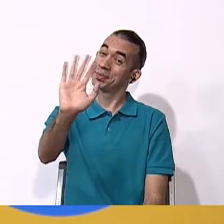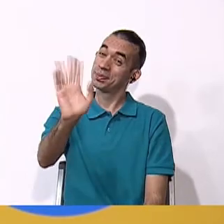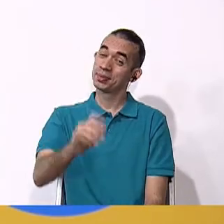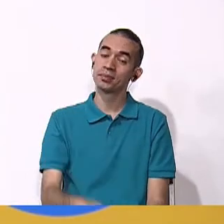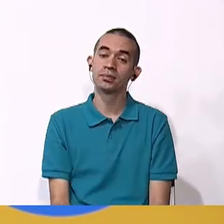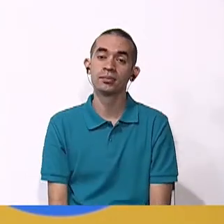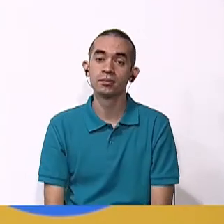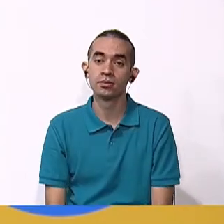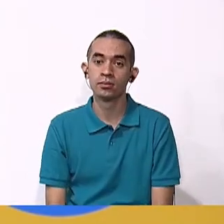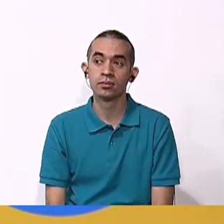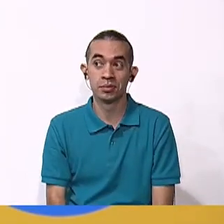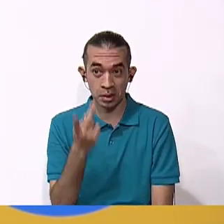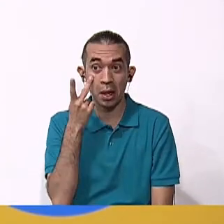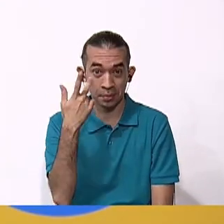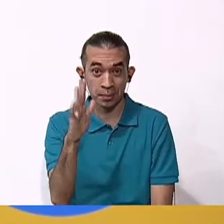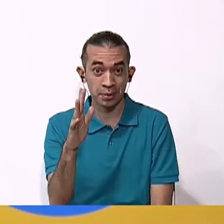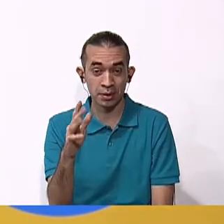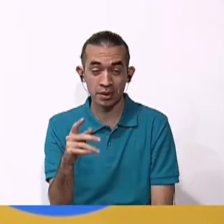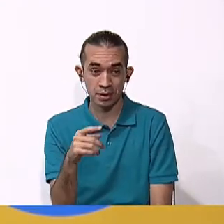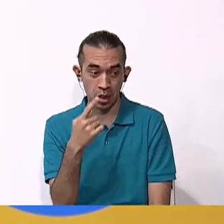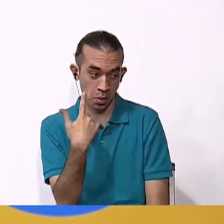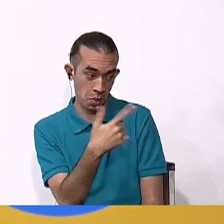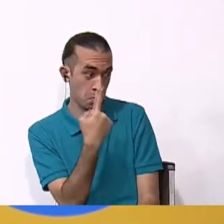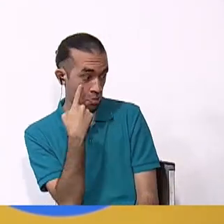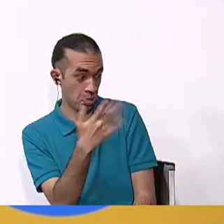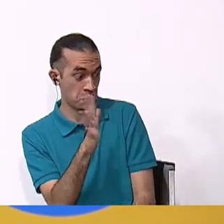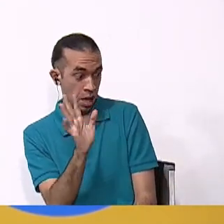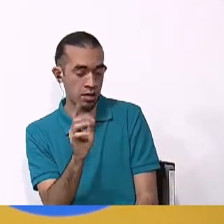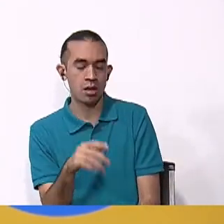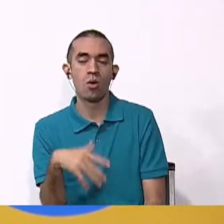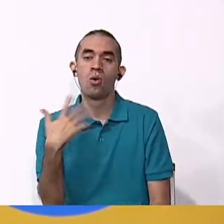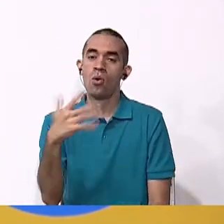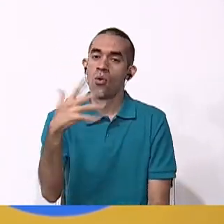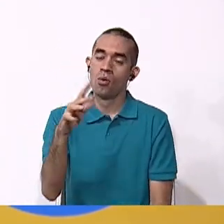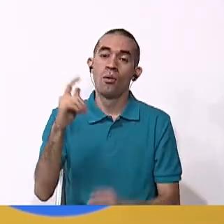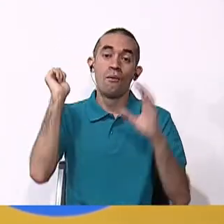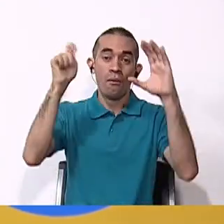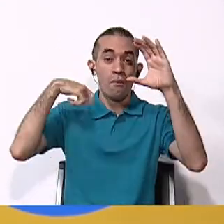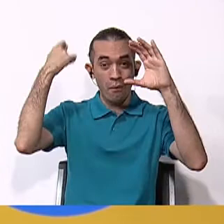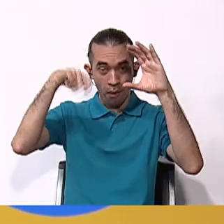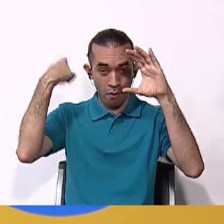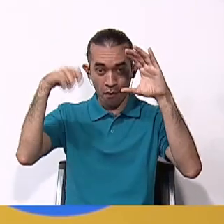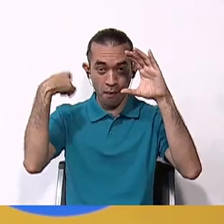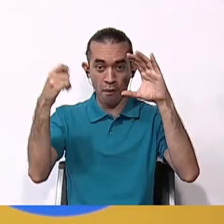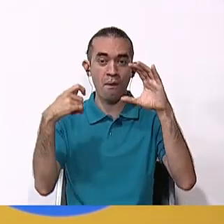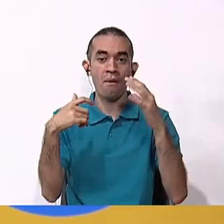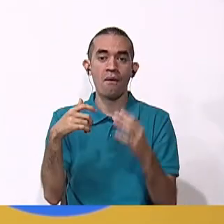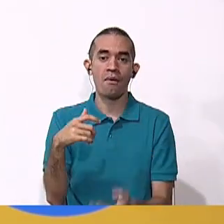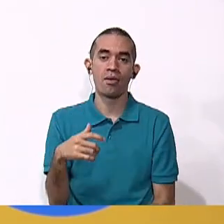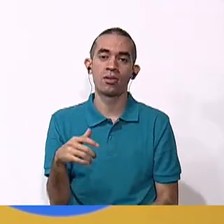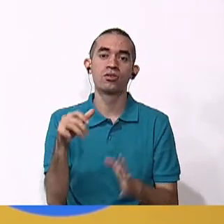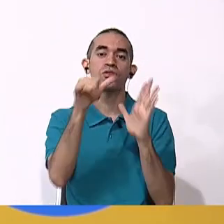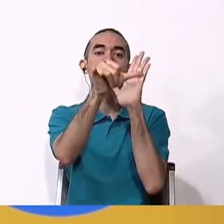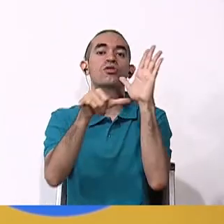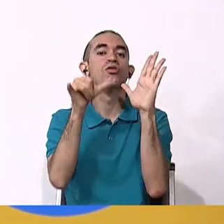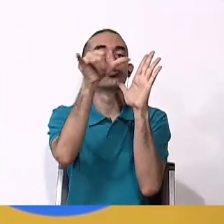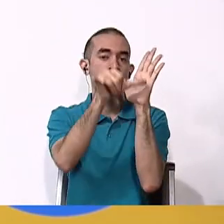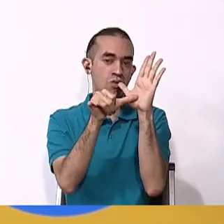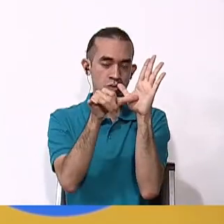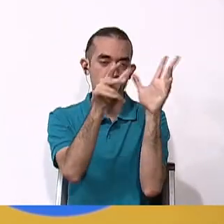Goodbye! You see, Jack? Well, it was a video taken from YouTube